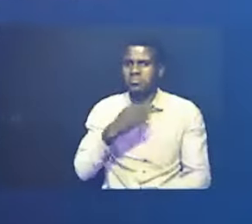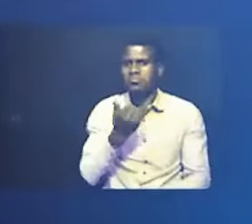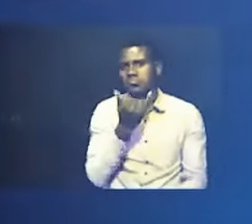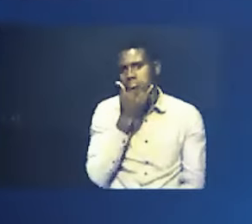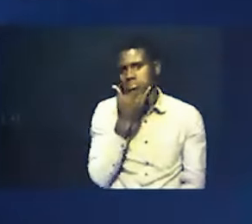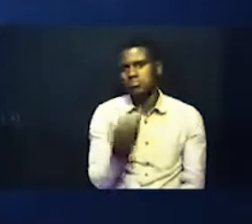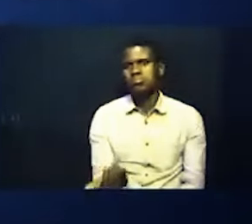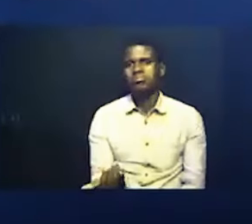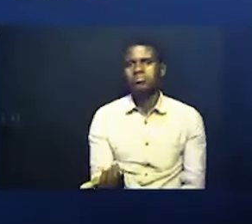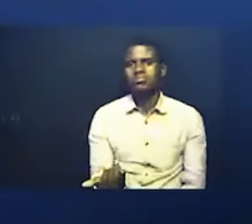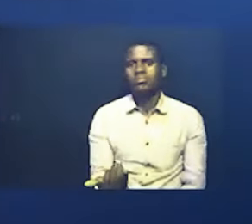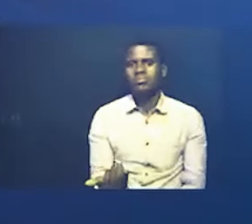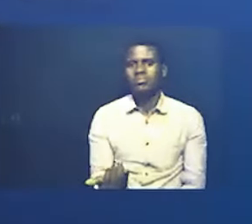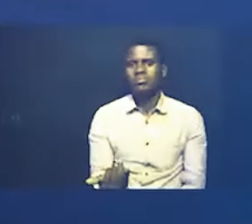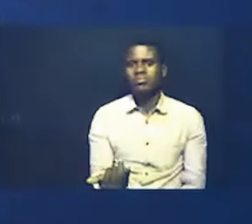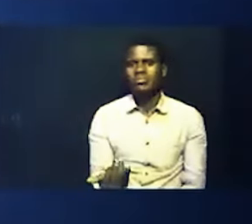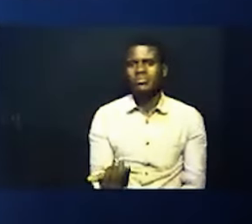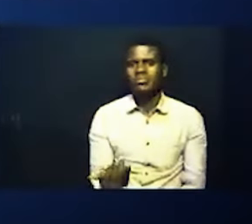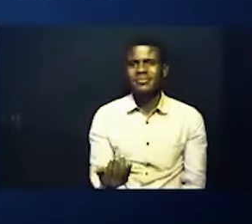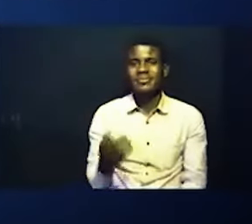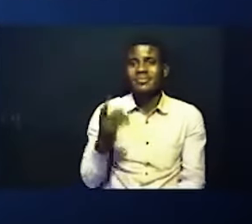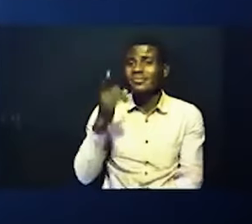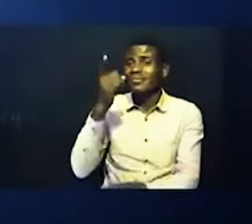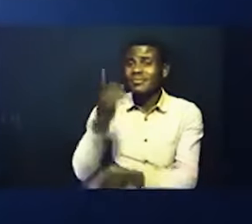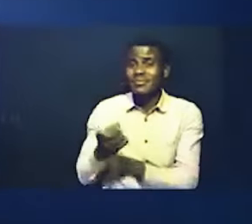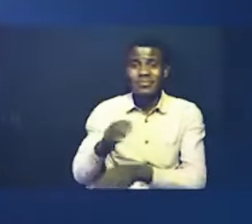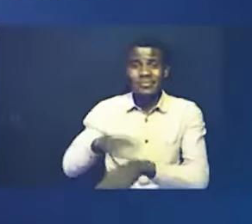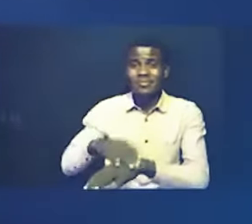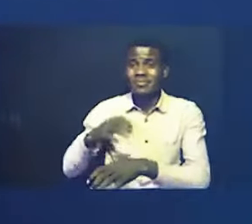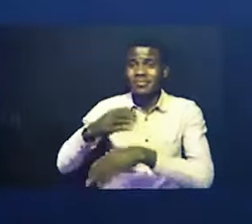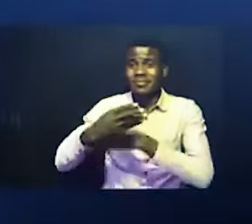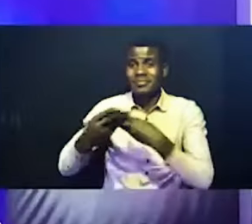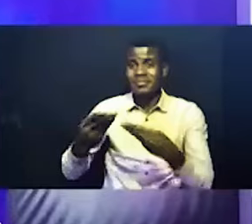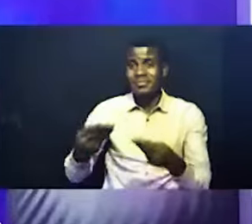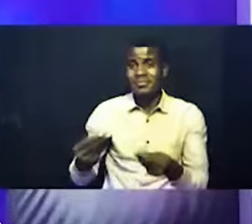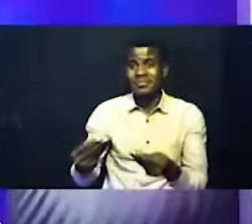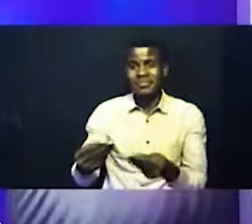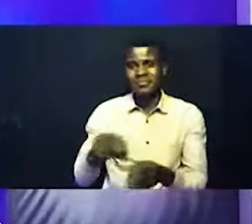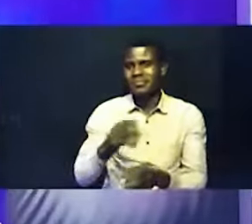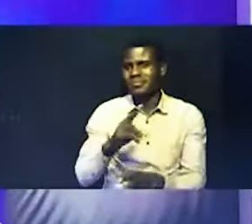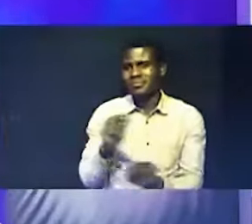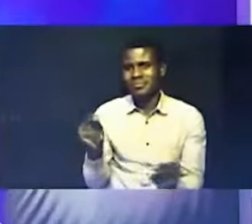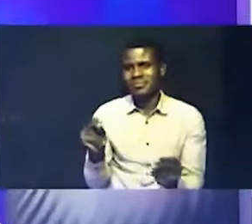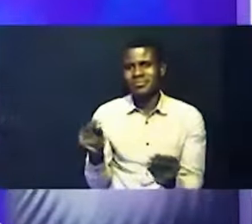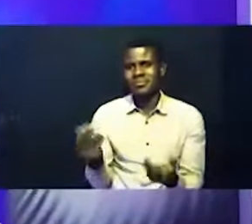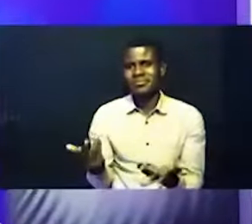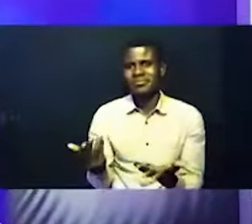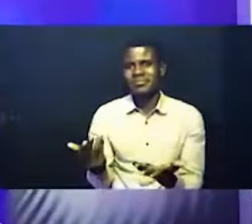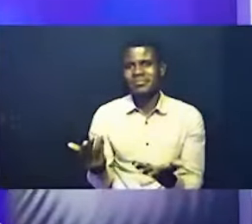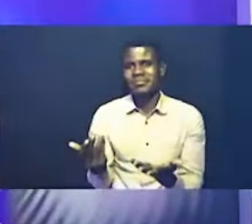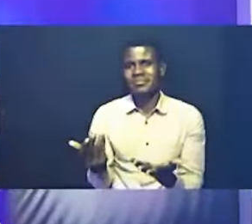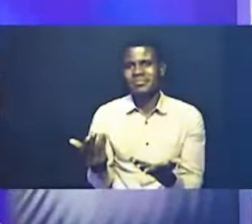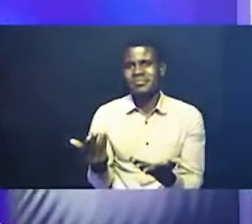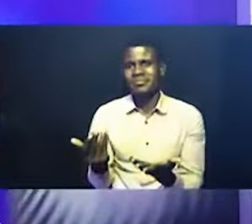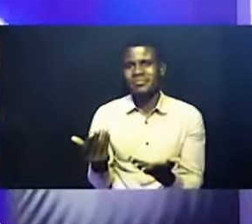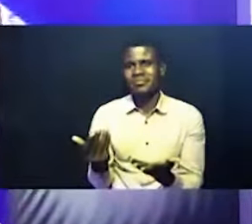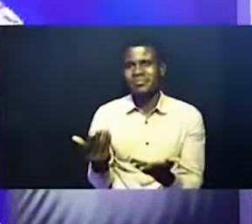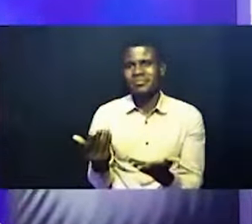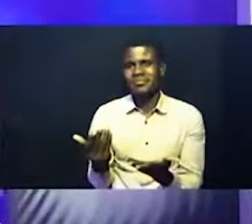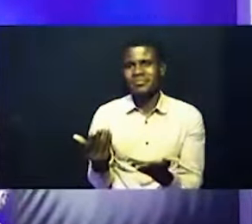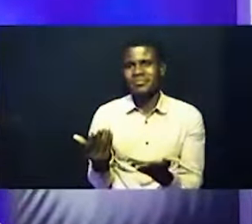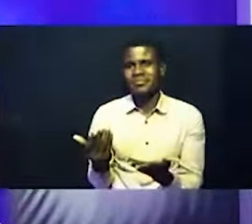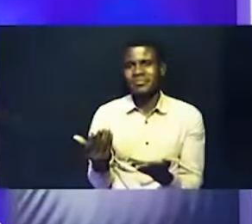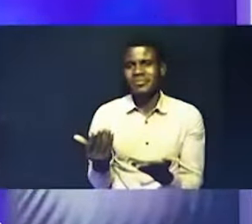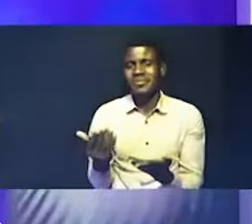offense there is no justice on the land righteousness has become a